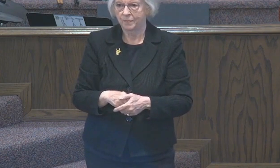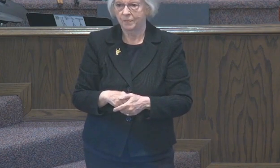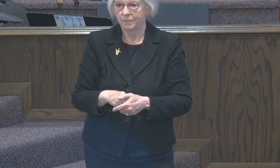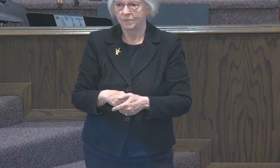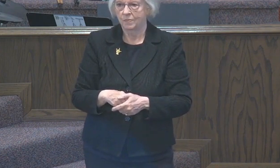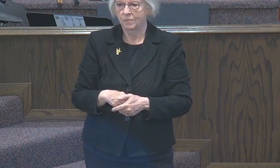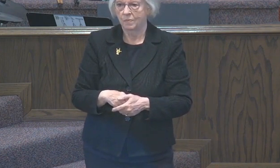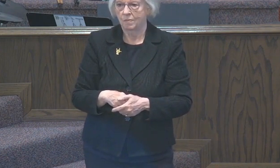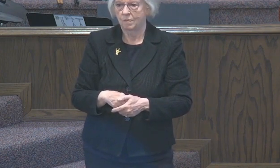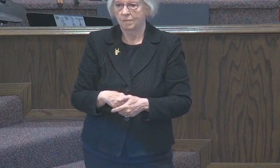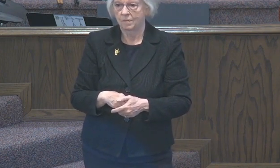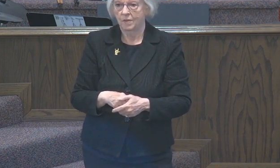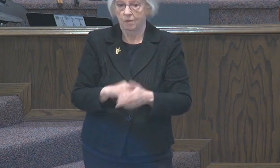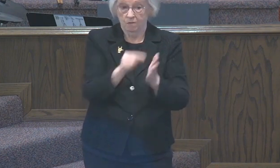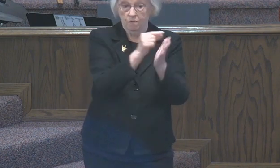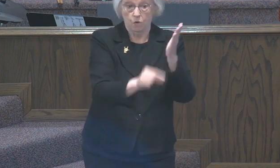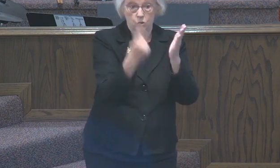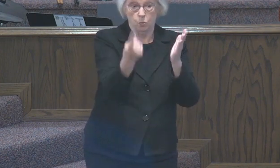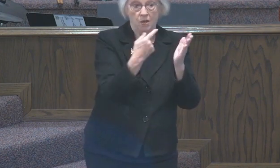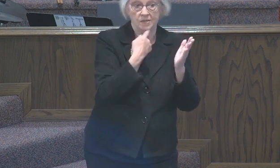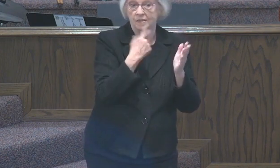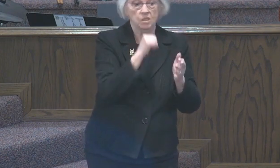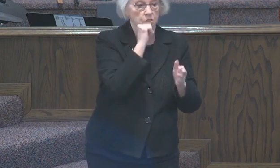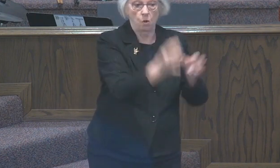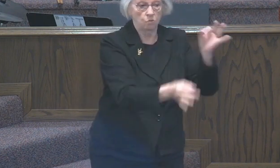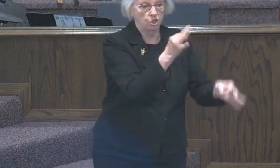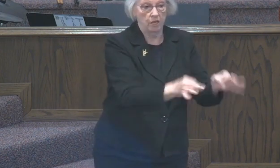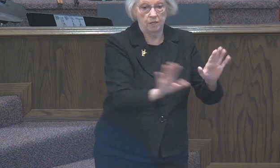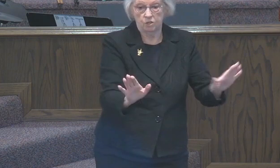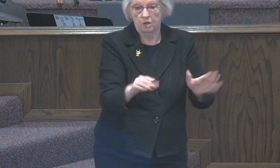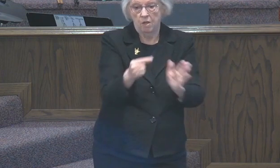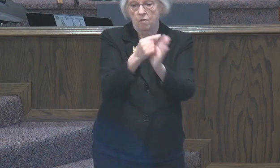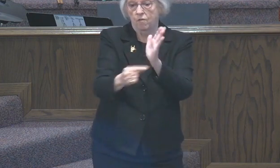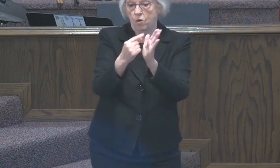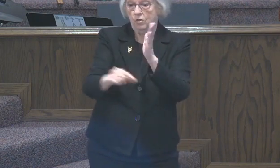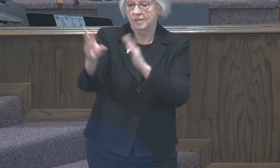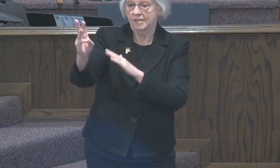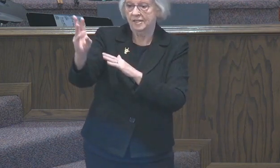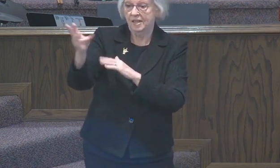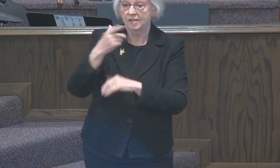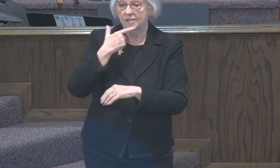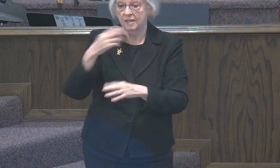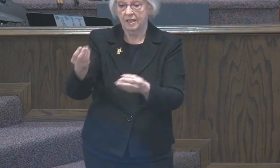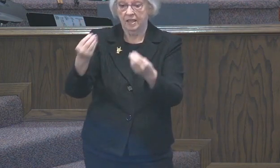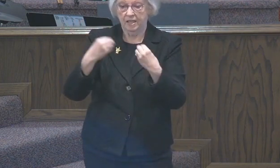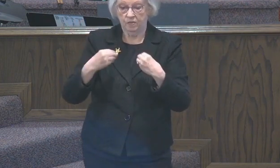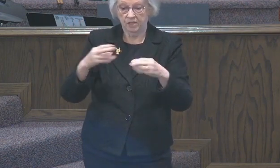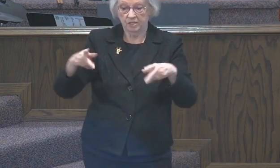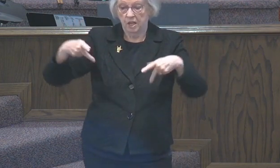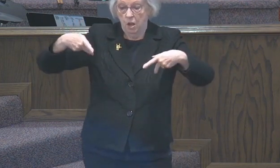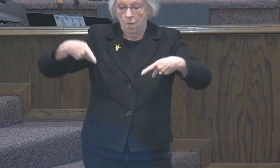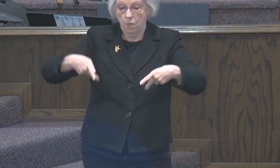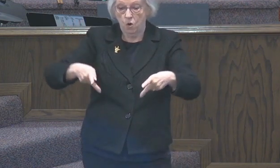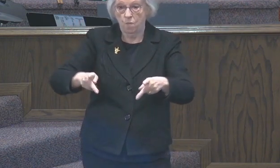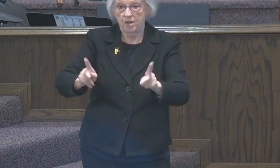verse 1 says don't judge, and then it says why, but then verse 6, it gives us permission, if you will,